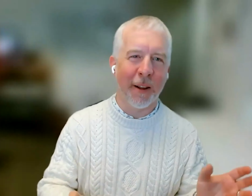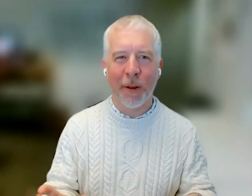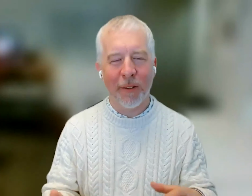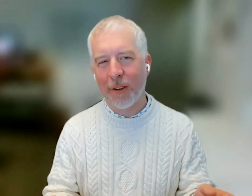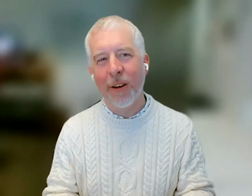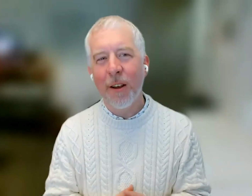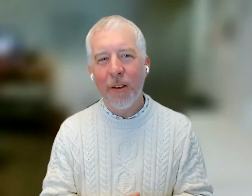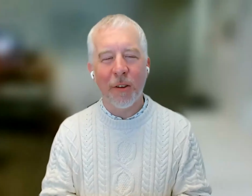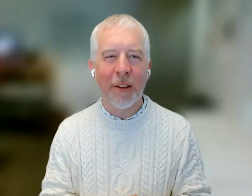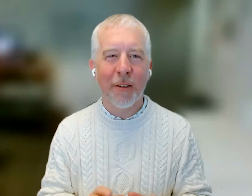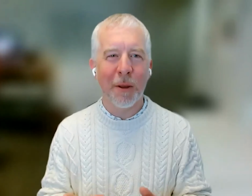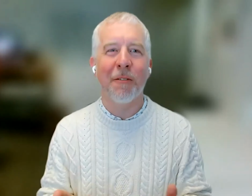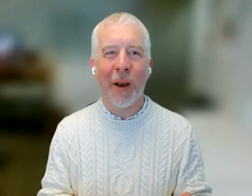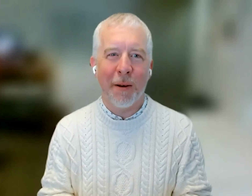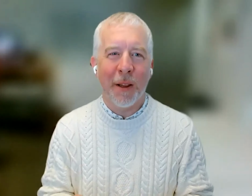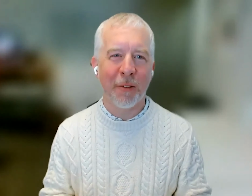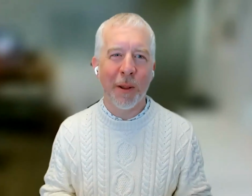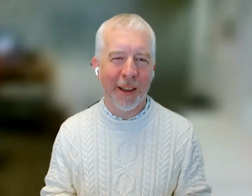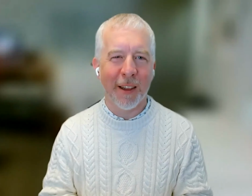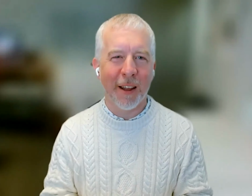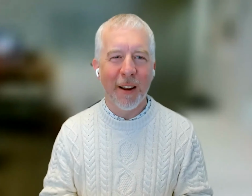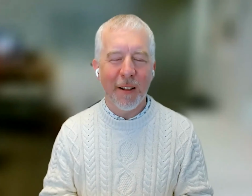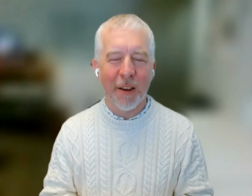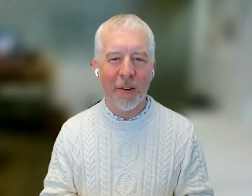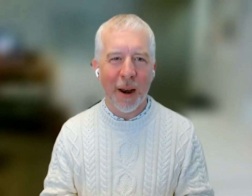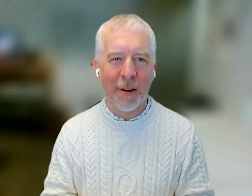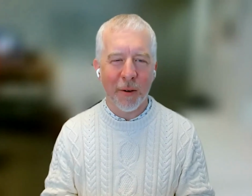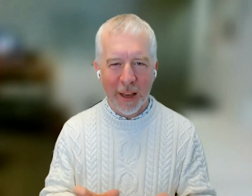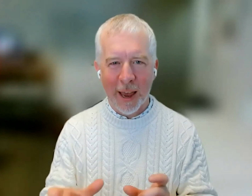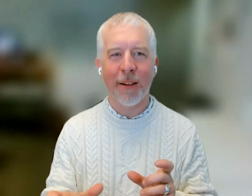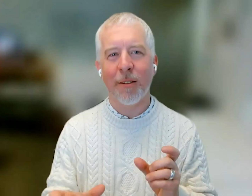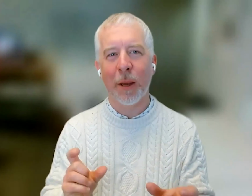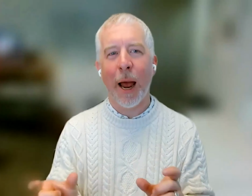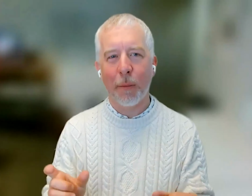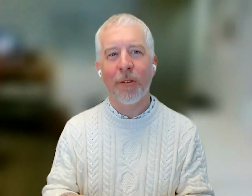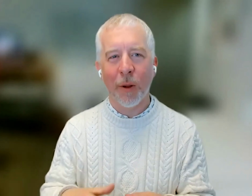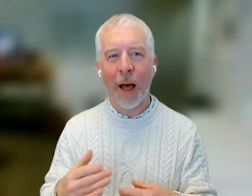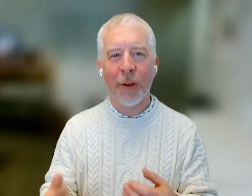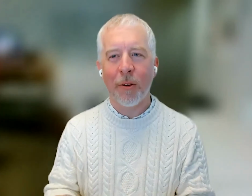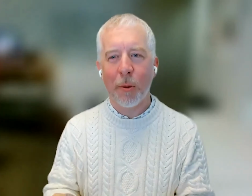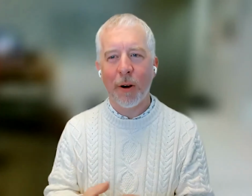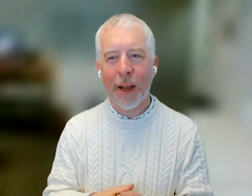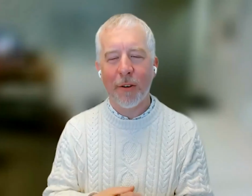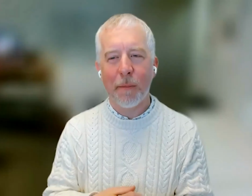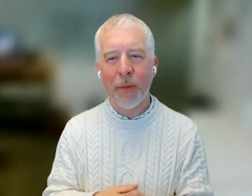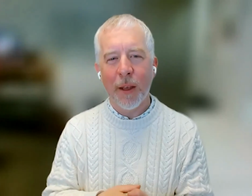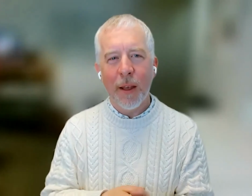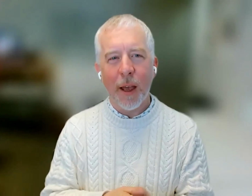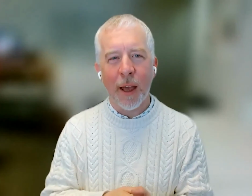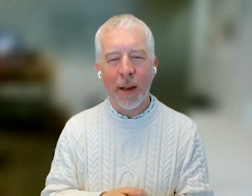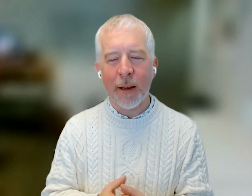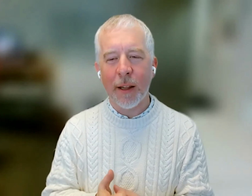music or other elements. And so that's to be avoided. But that's one thing that you can try to do is add in some gaps to allow the interpreter to catch